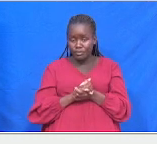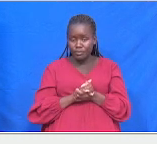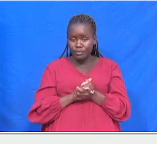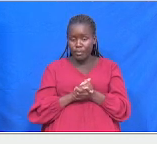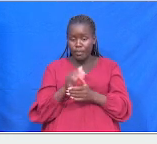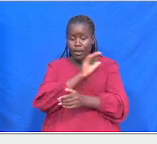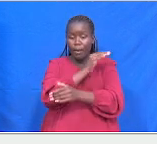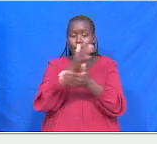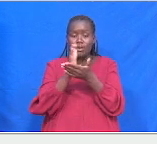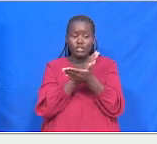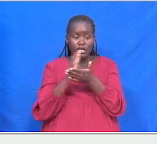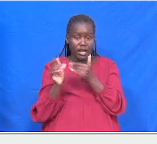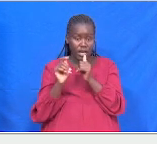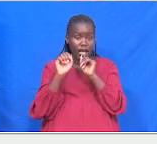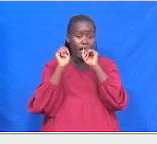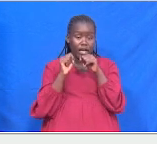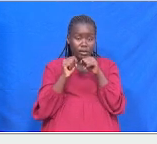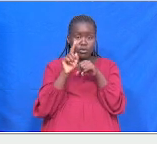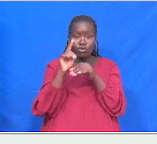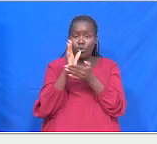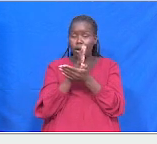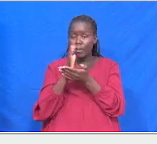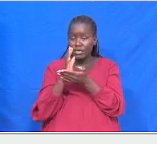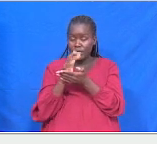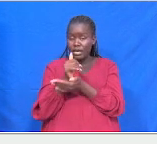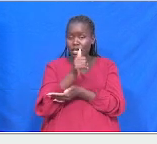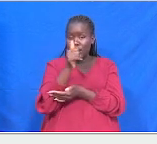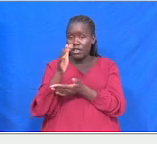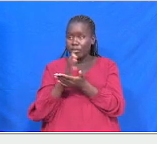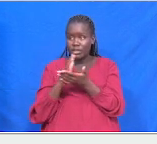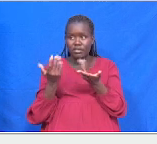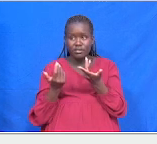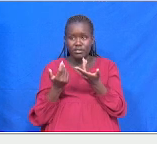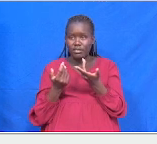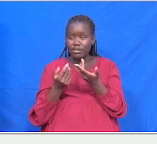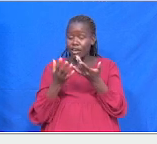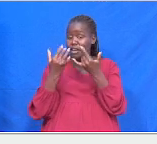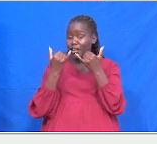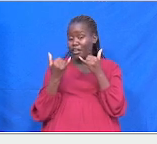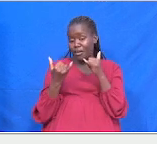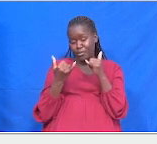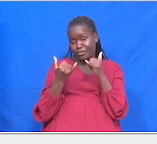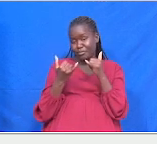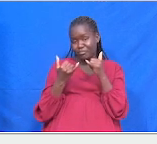Power sharing agreement between the Kenya Kwanza Coalition on one part and the Communist Party. Nini. So,